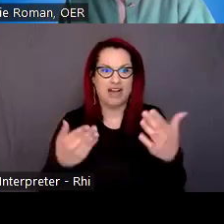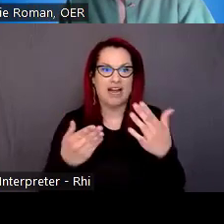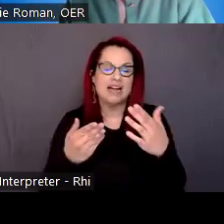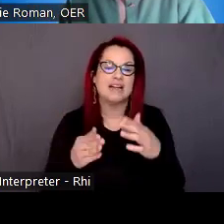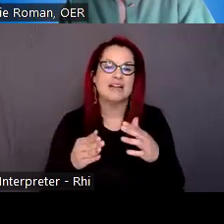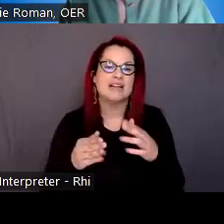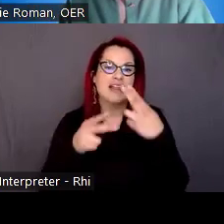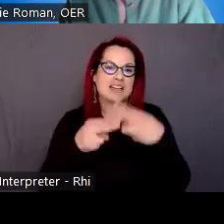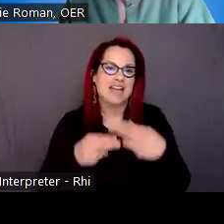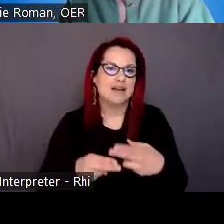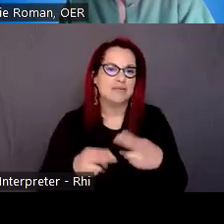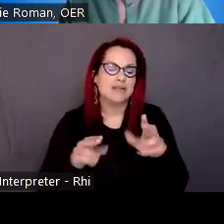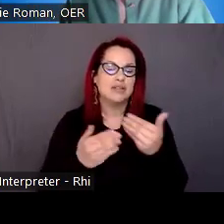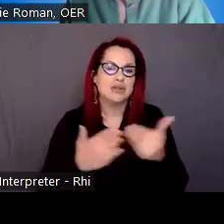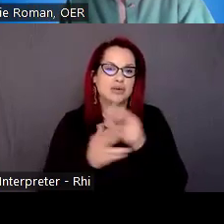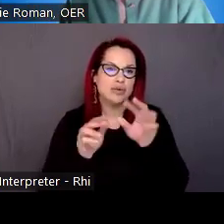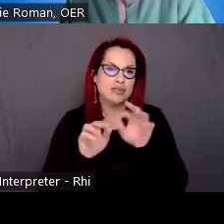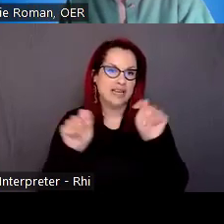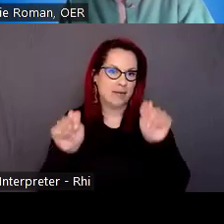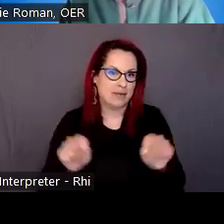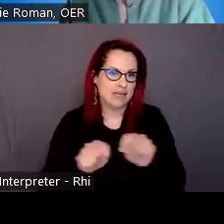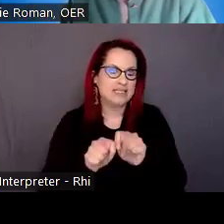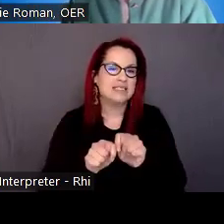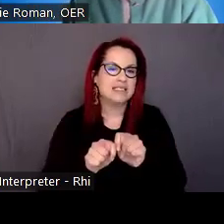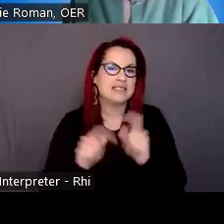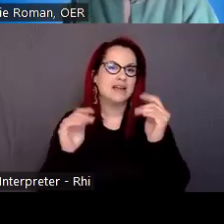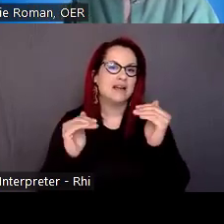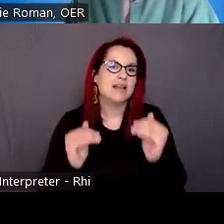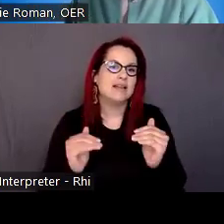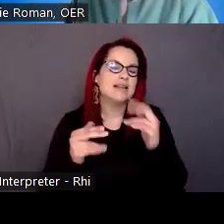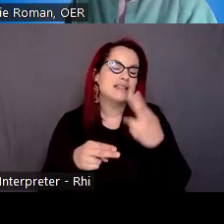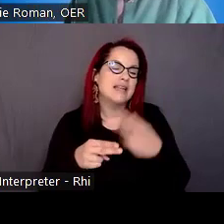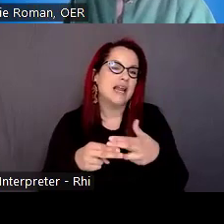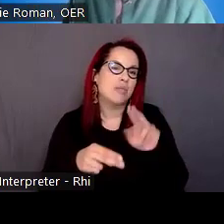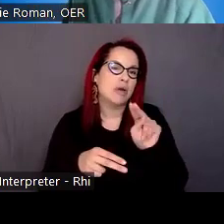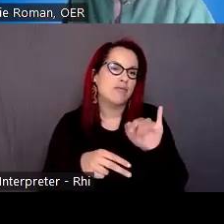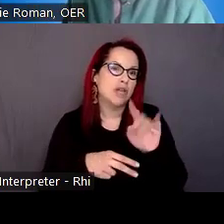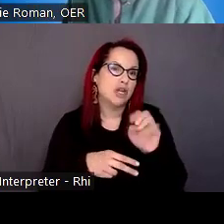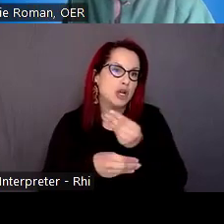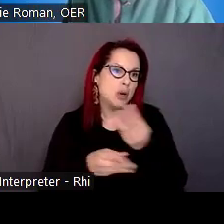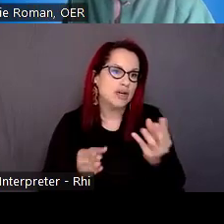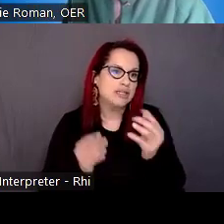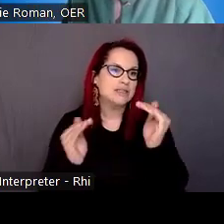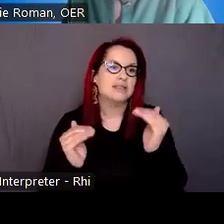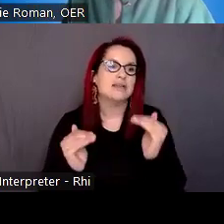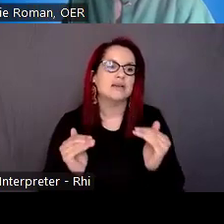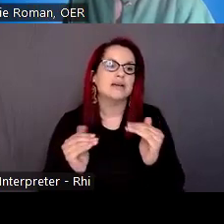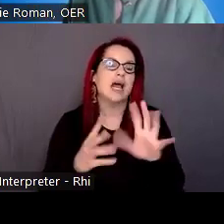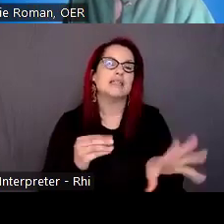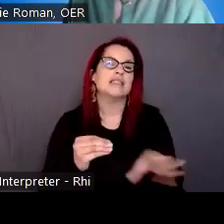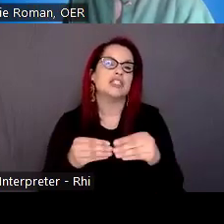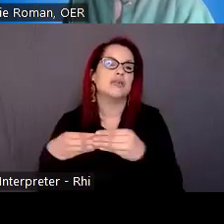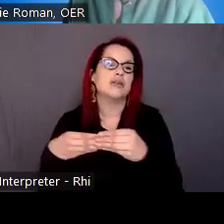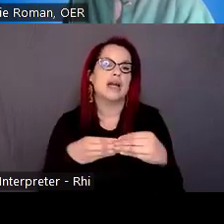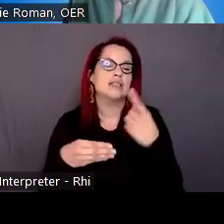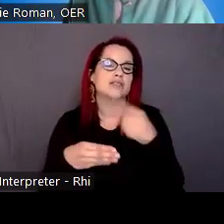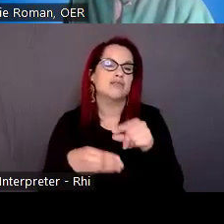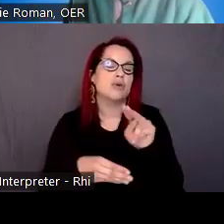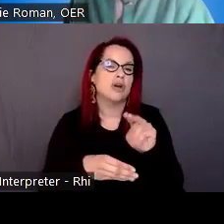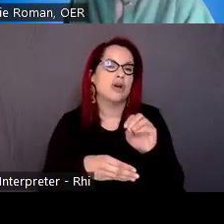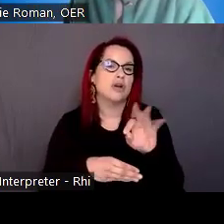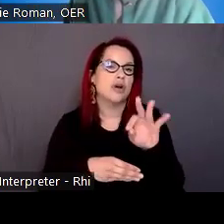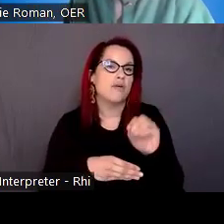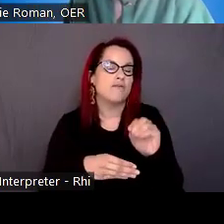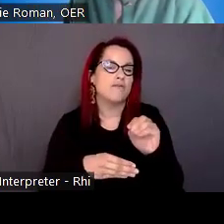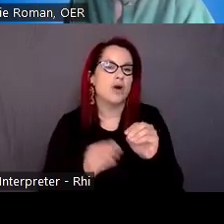new templates, the name of the NOFO, the notice, additional guidance for NOFO reissuance,